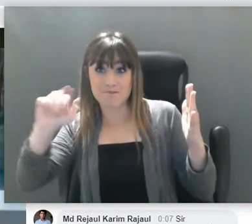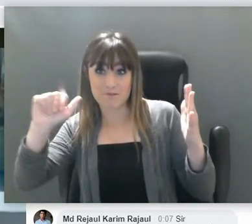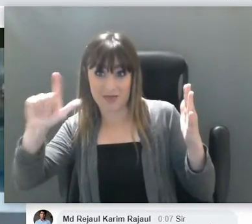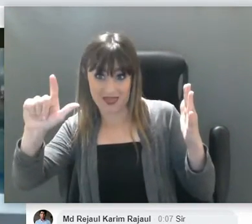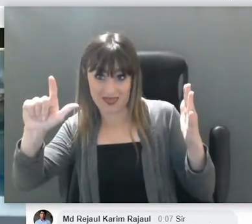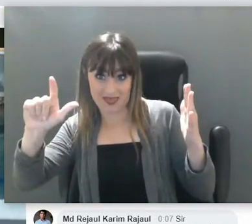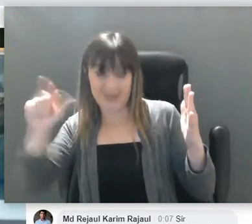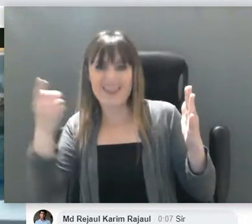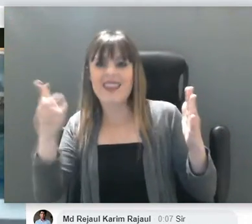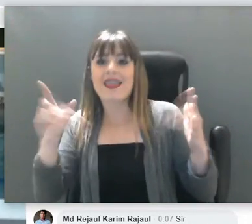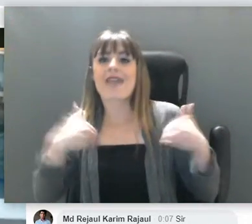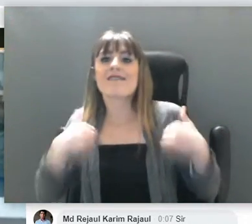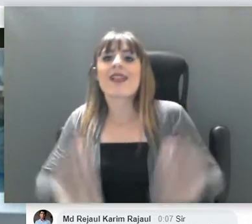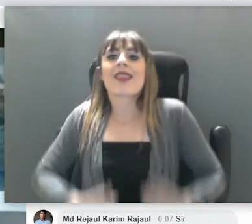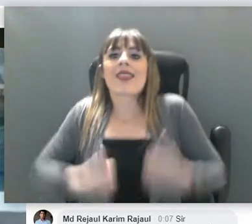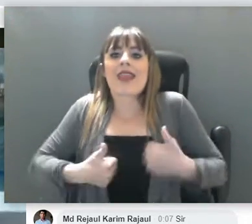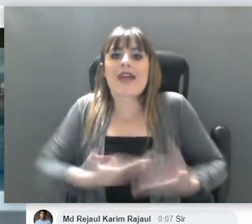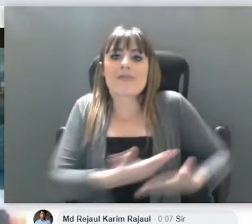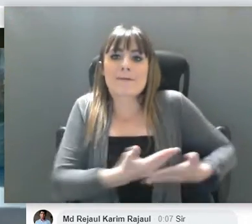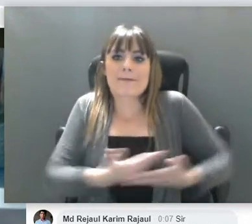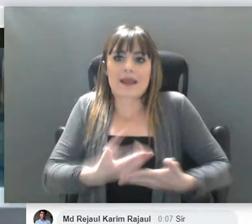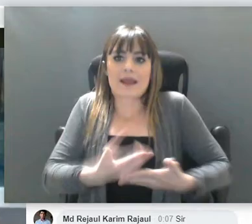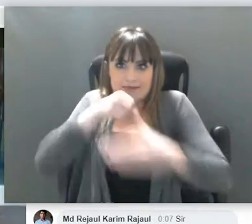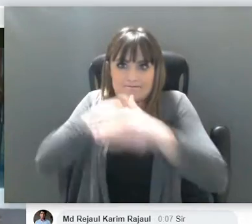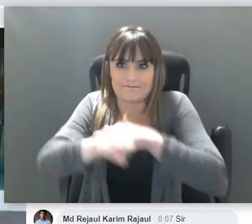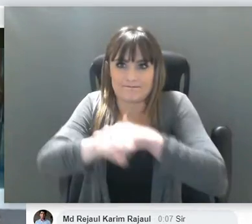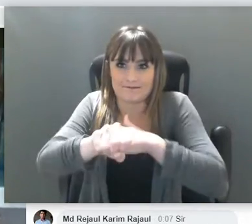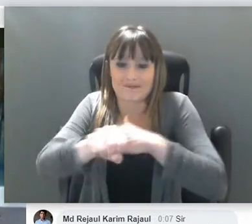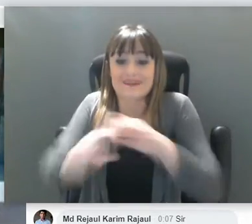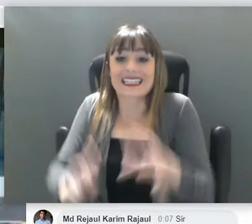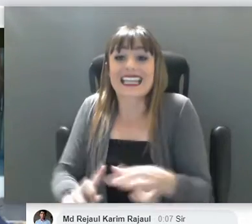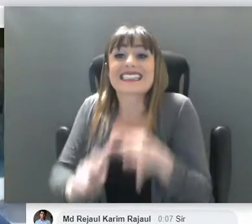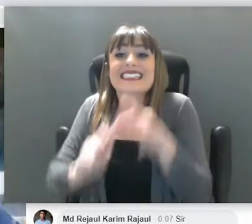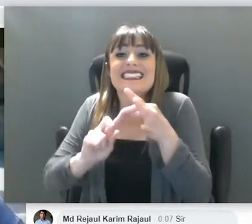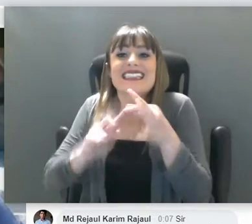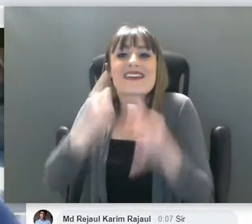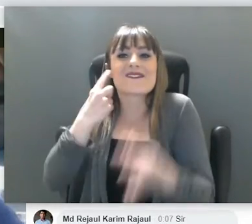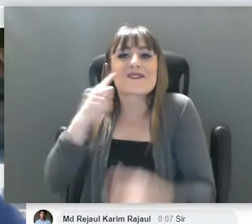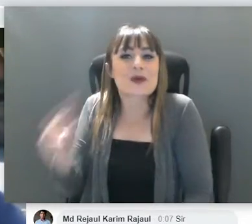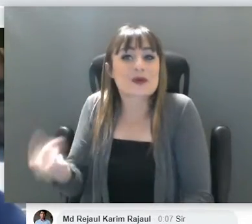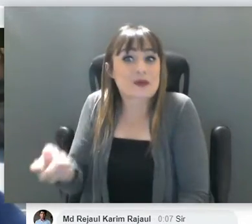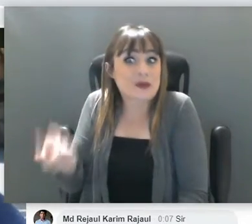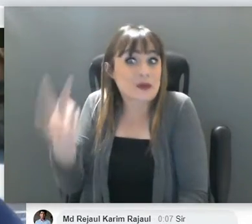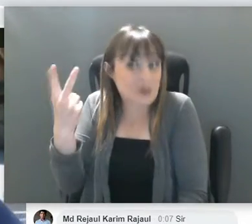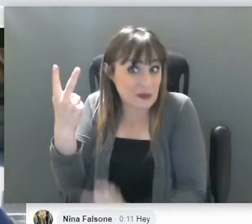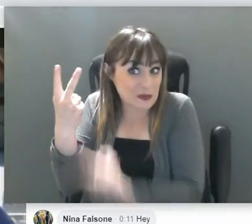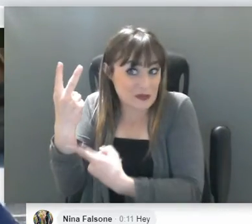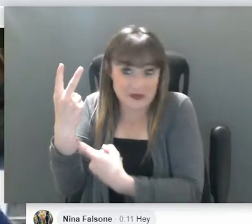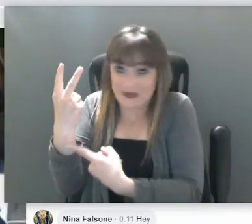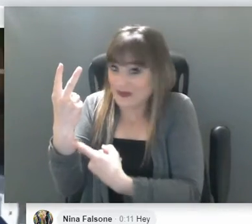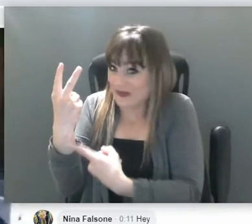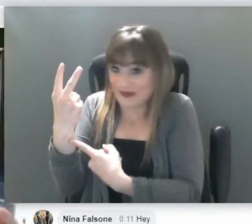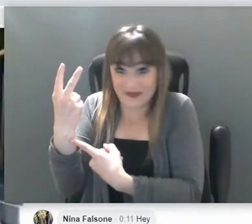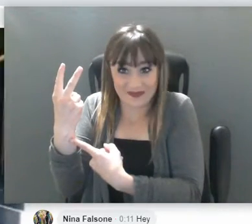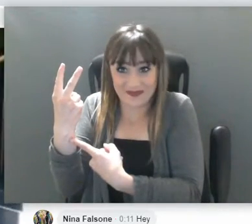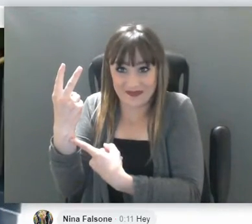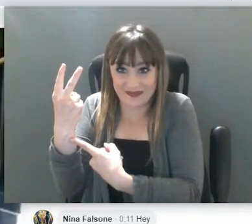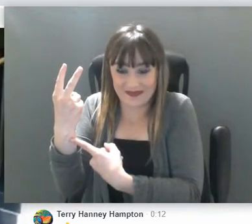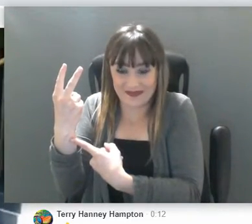exceptions to that. I made myself a little list and I put a little asterisk next to it. Because there are two exceptions, and that's a platypus